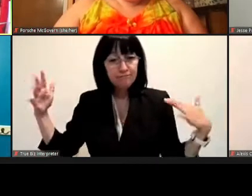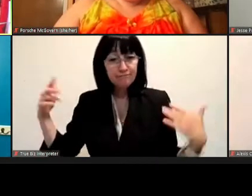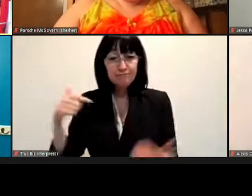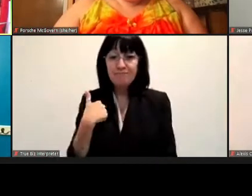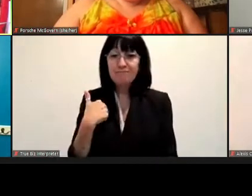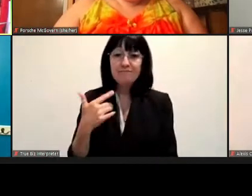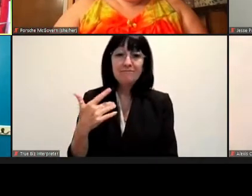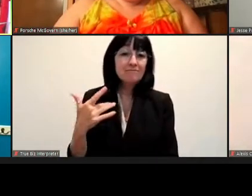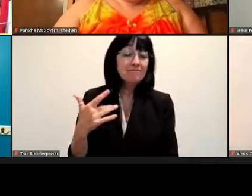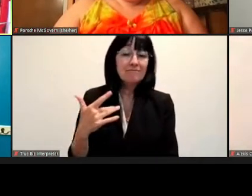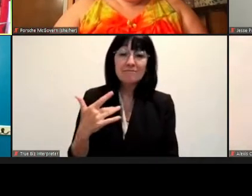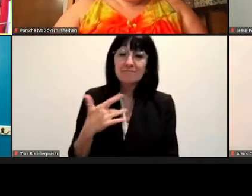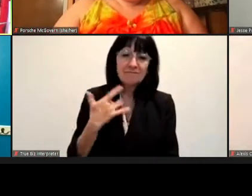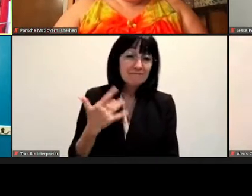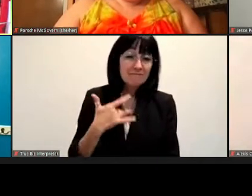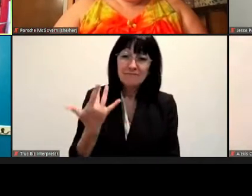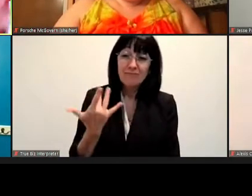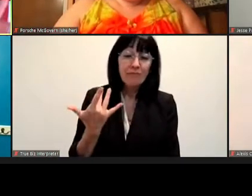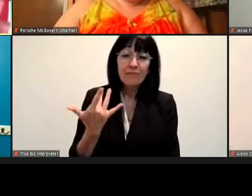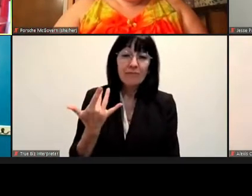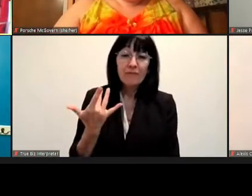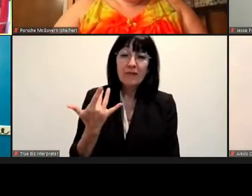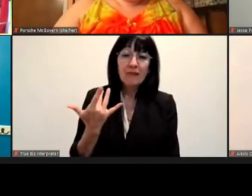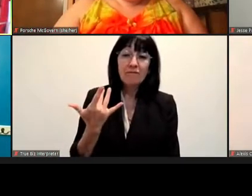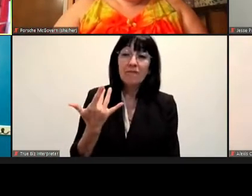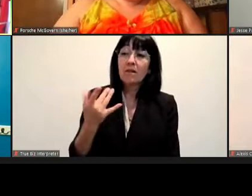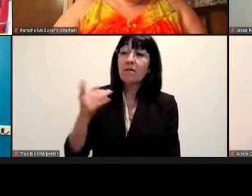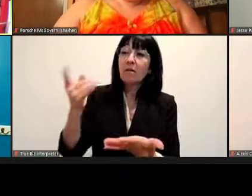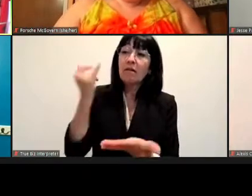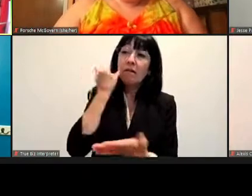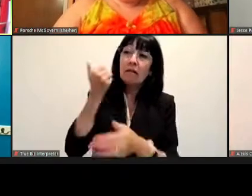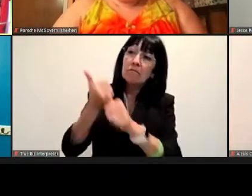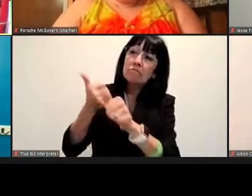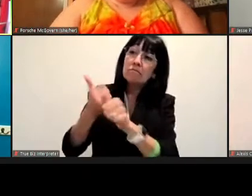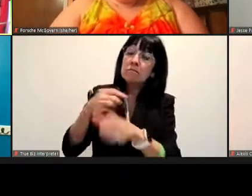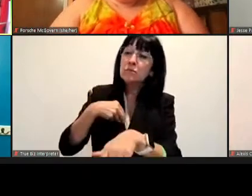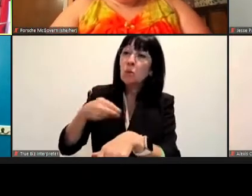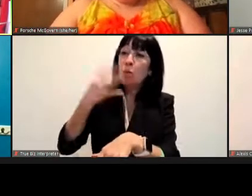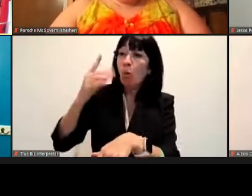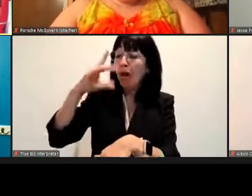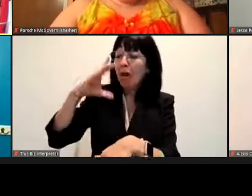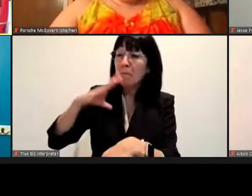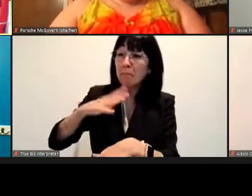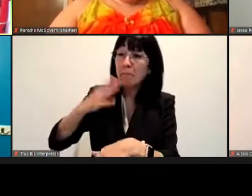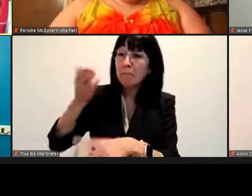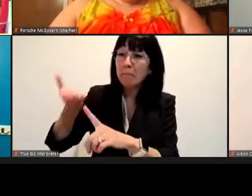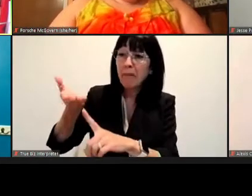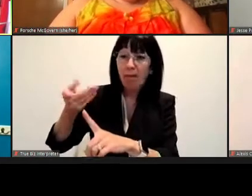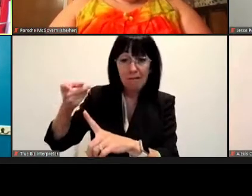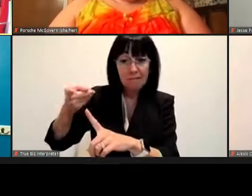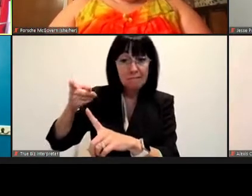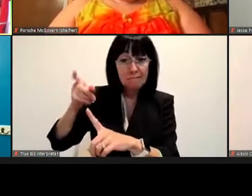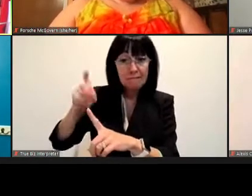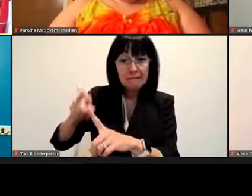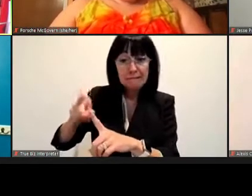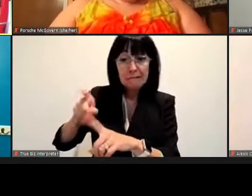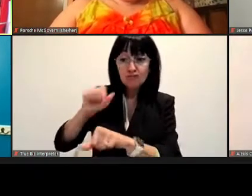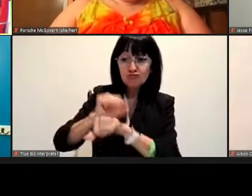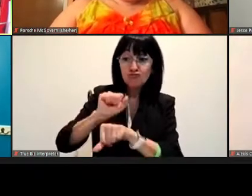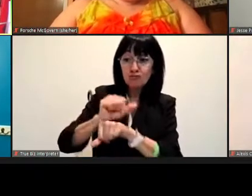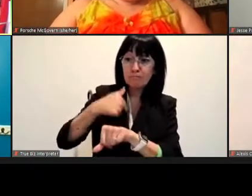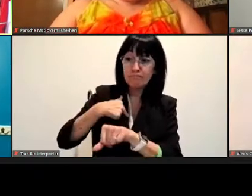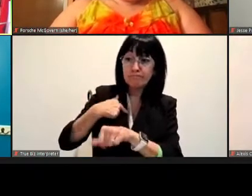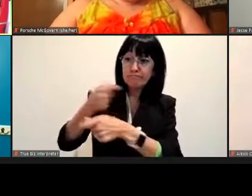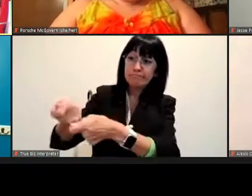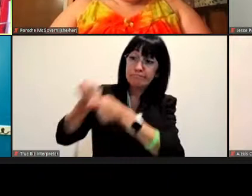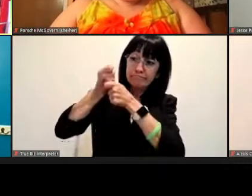white men necessarily need my help getting up in the world. But beyond that, I am